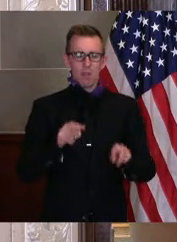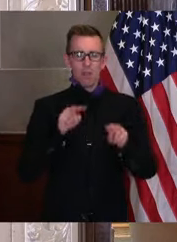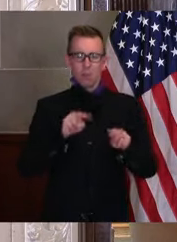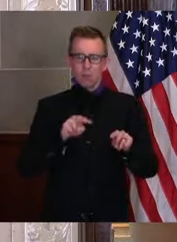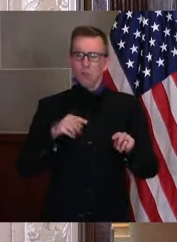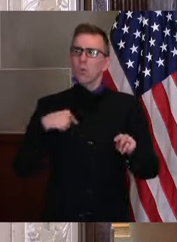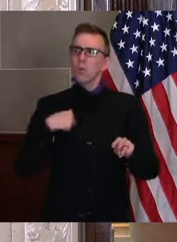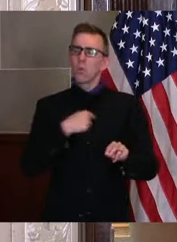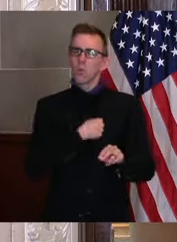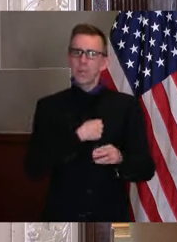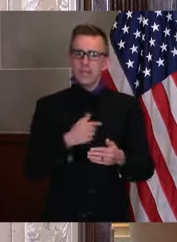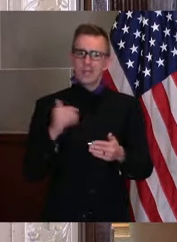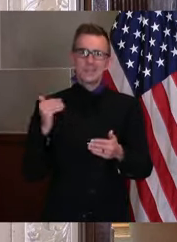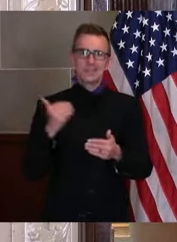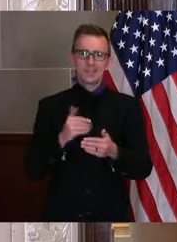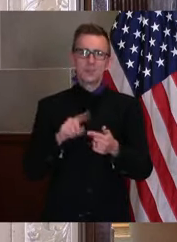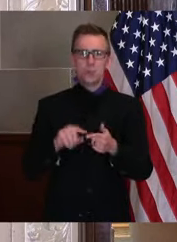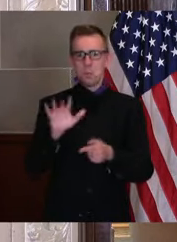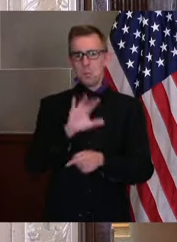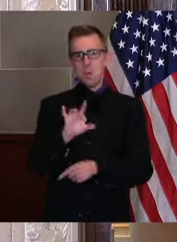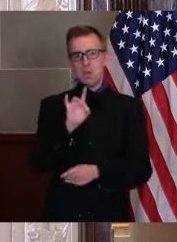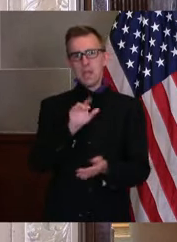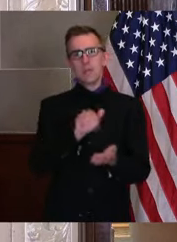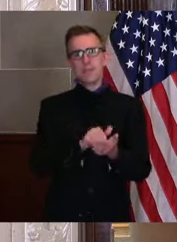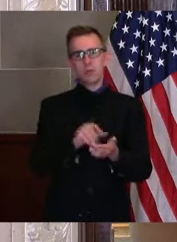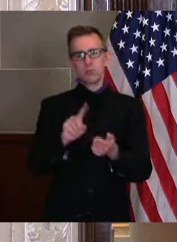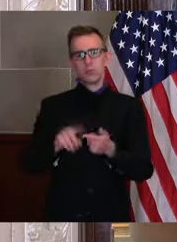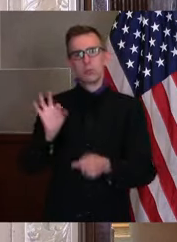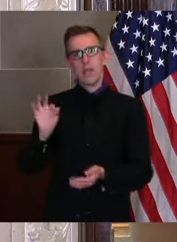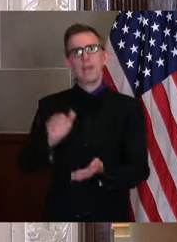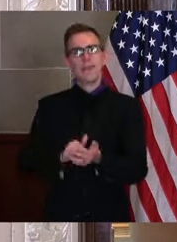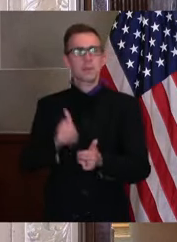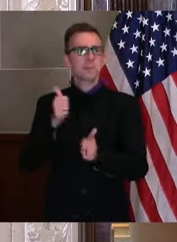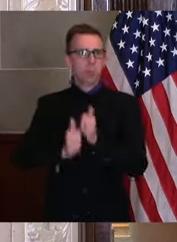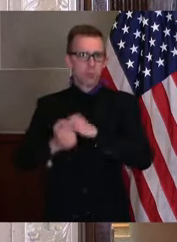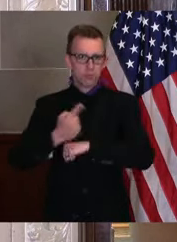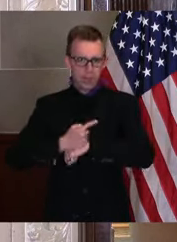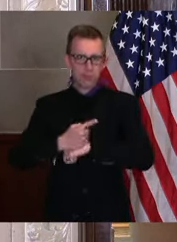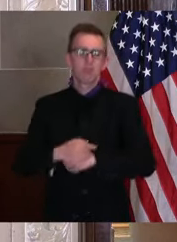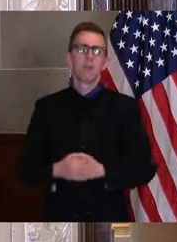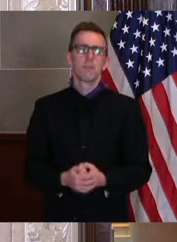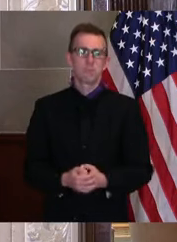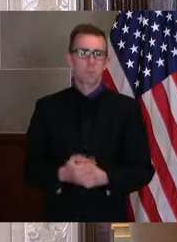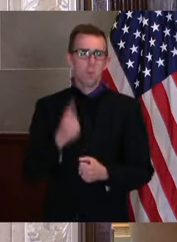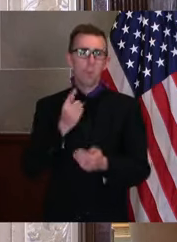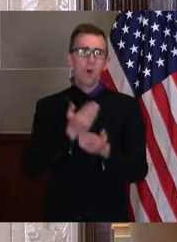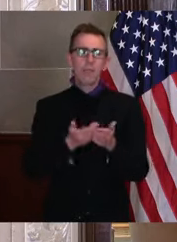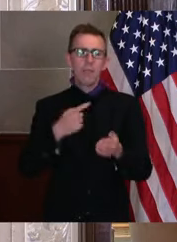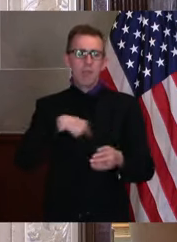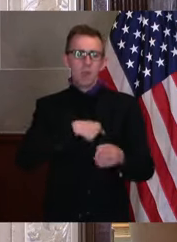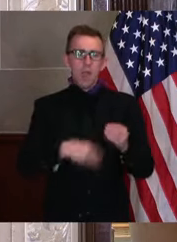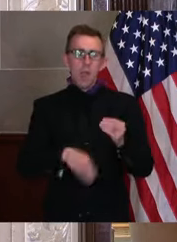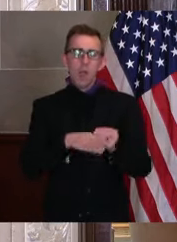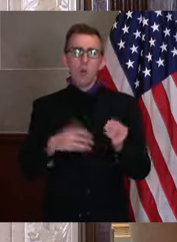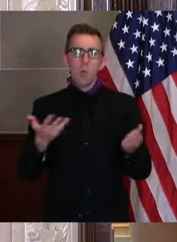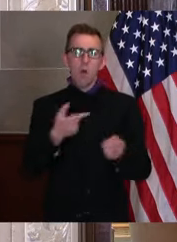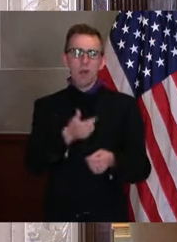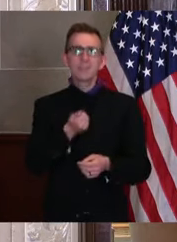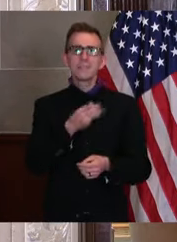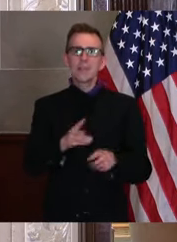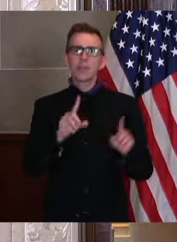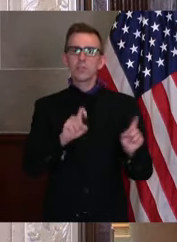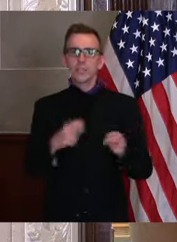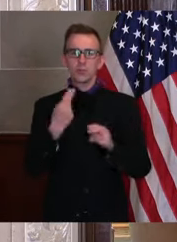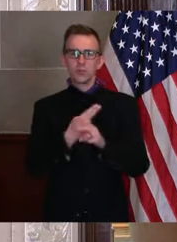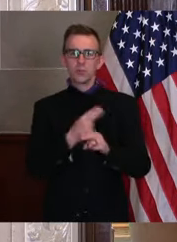We are getting close to about 8,000 to 9,000 a day. One thing that's been added is many of the hospitals are using